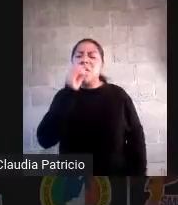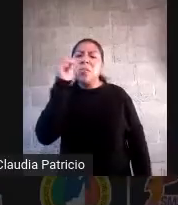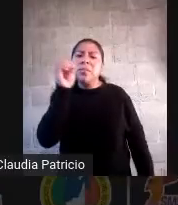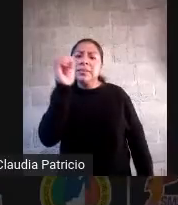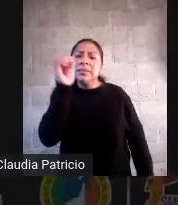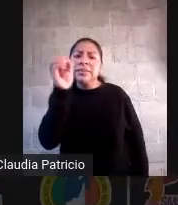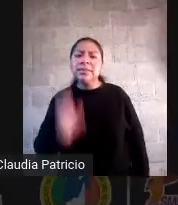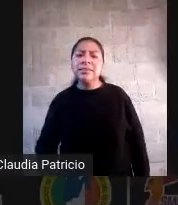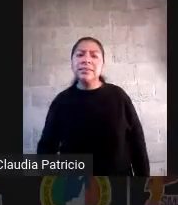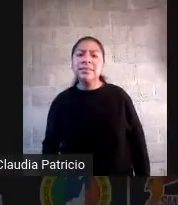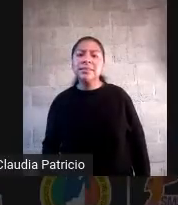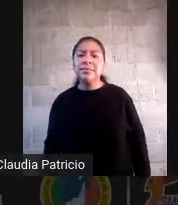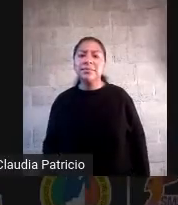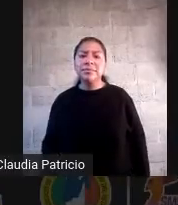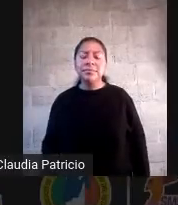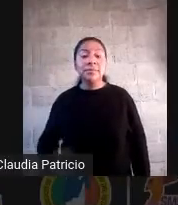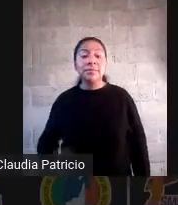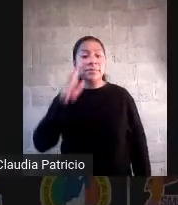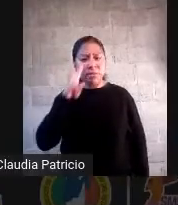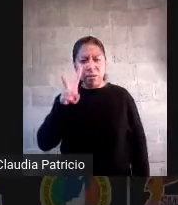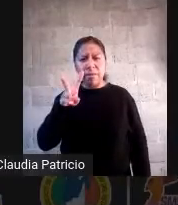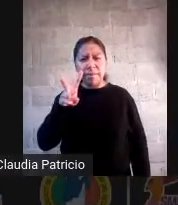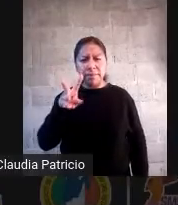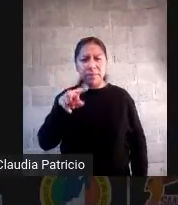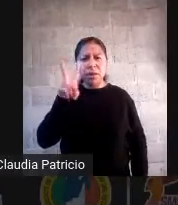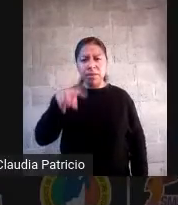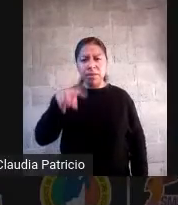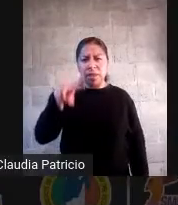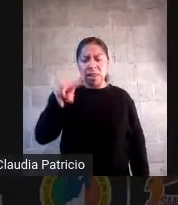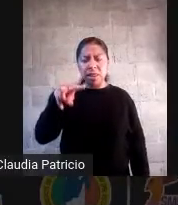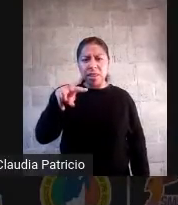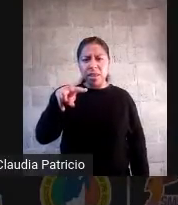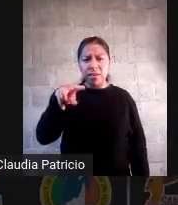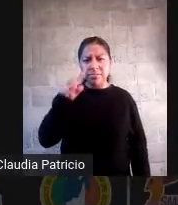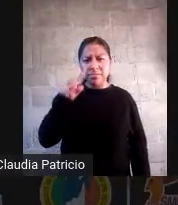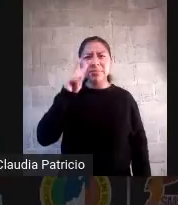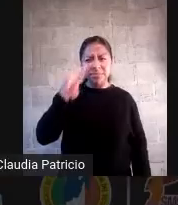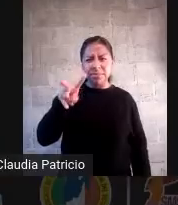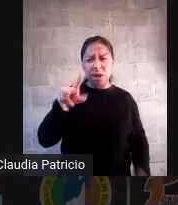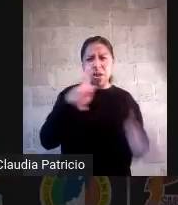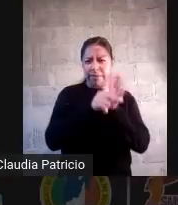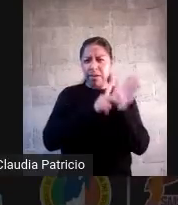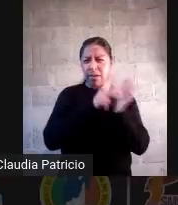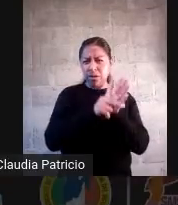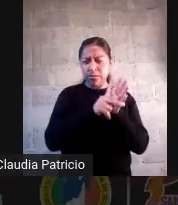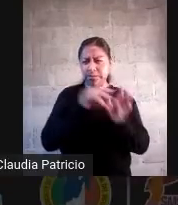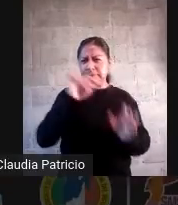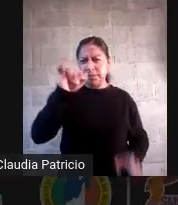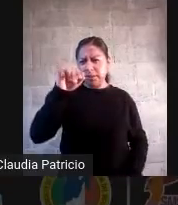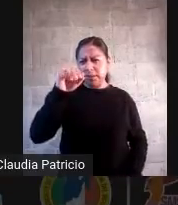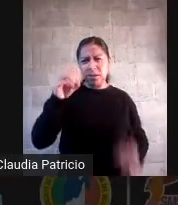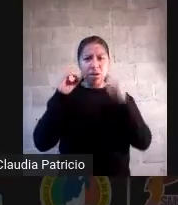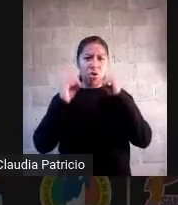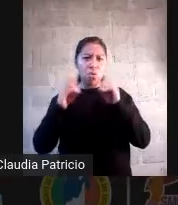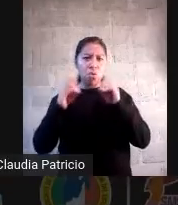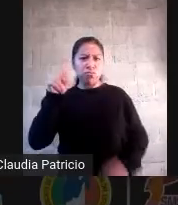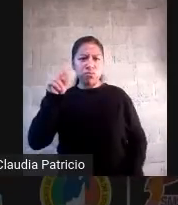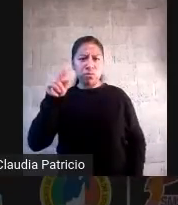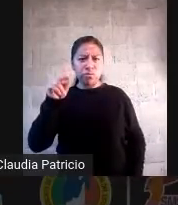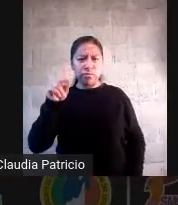si se vio verdad necesito que me retroalimenten un poquito si se compartió el video